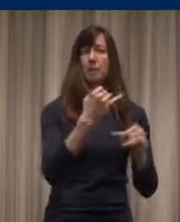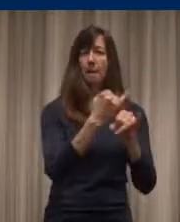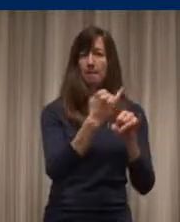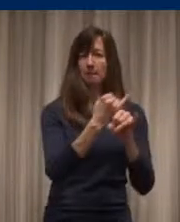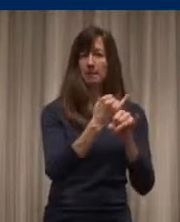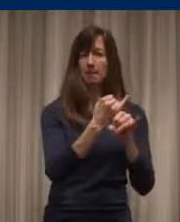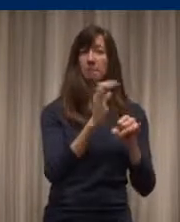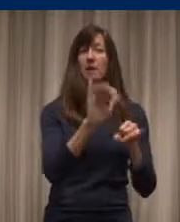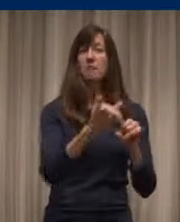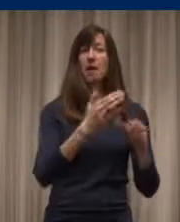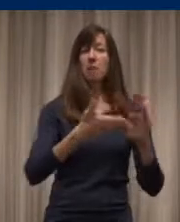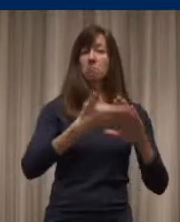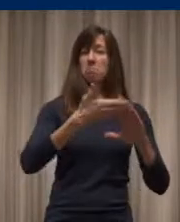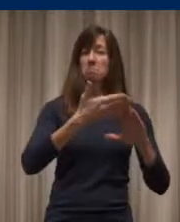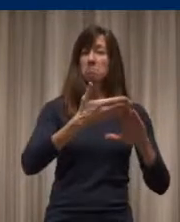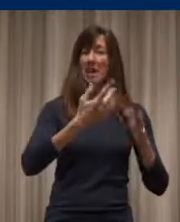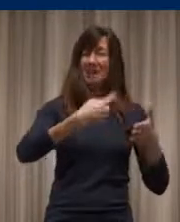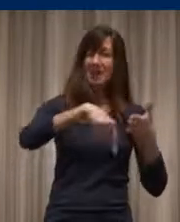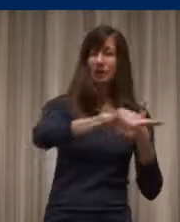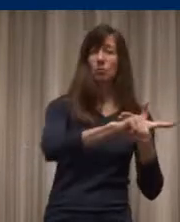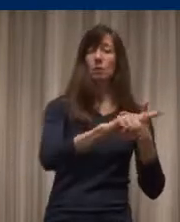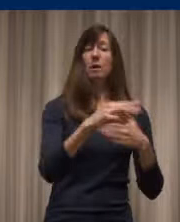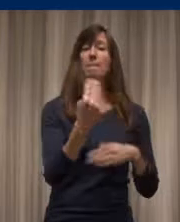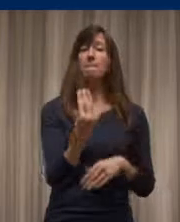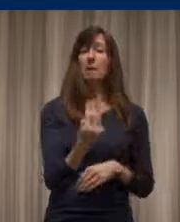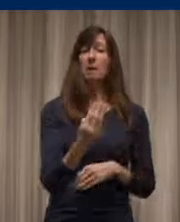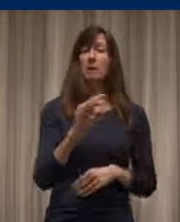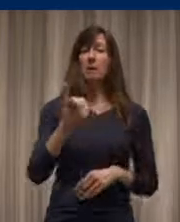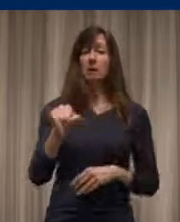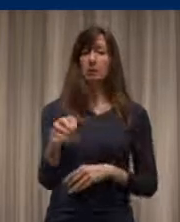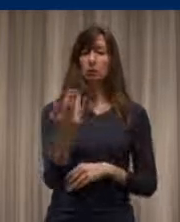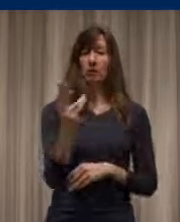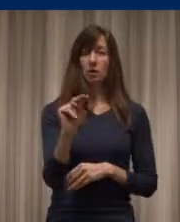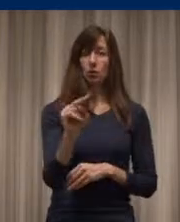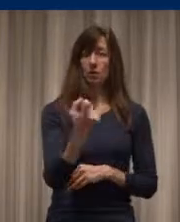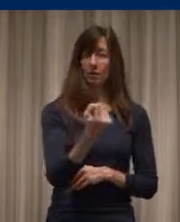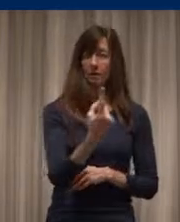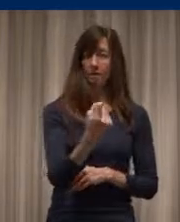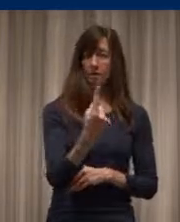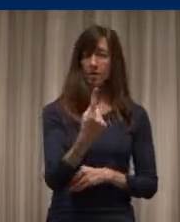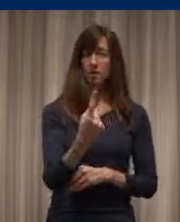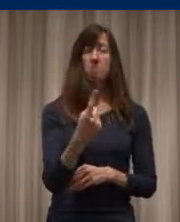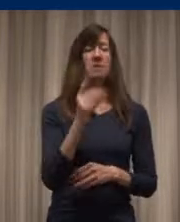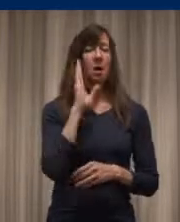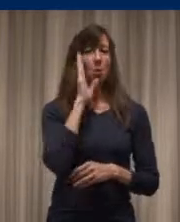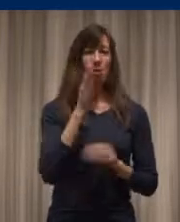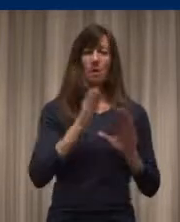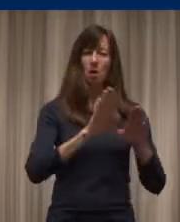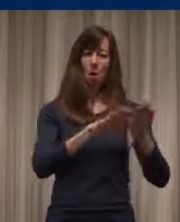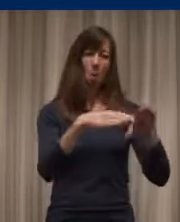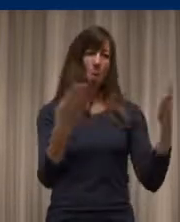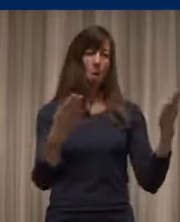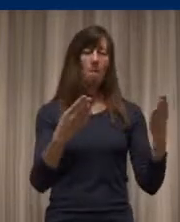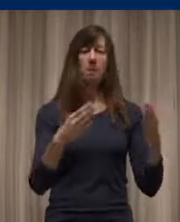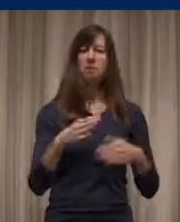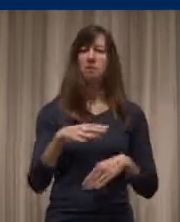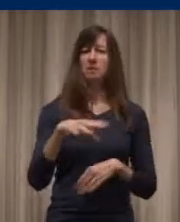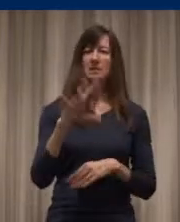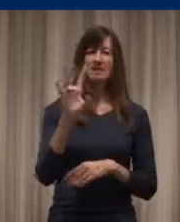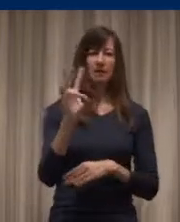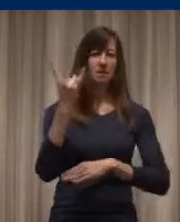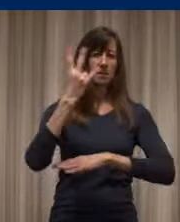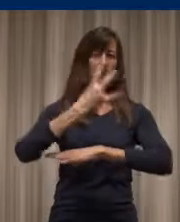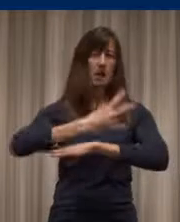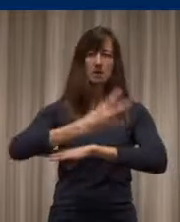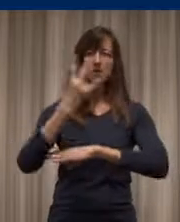week, Monday, January 11th. That will be operating 7 days a week. And the second